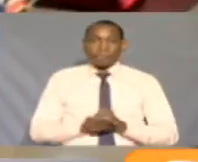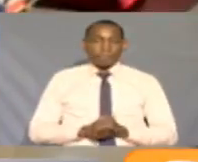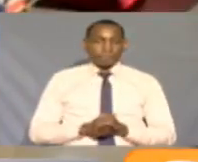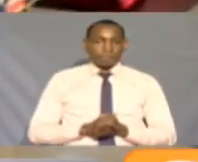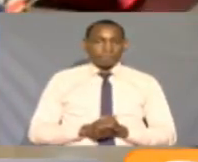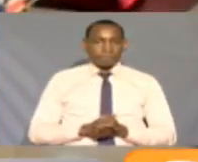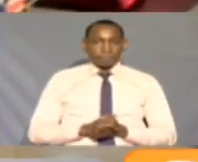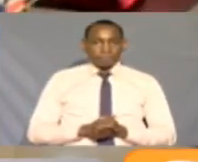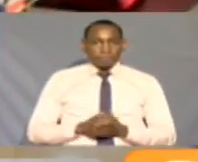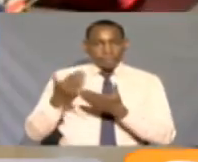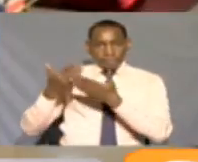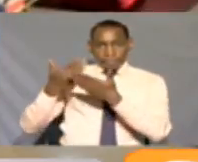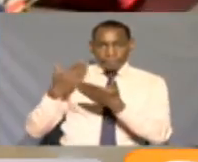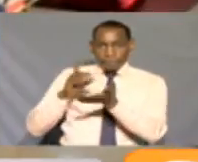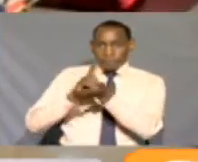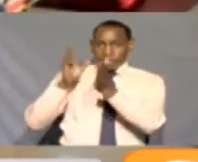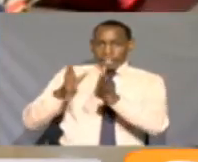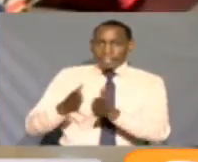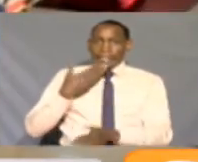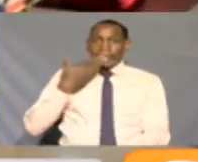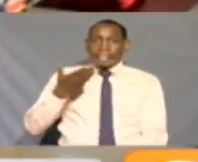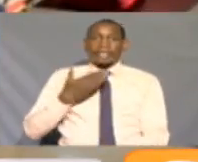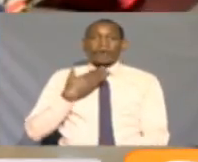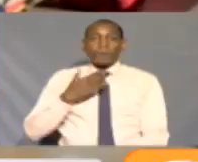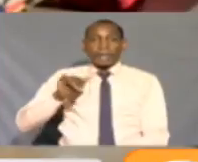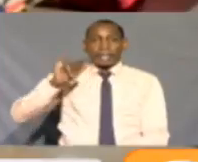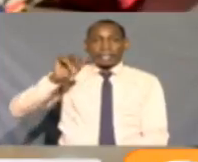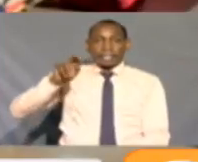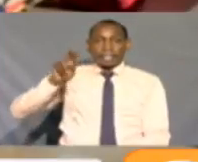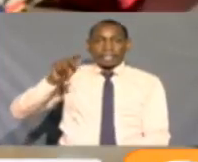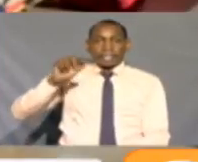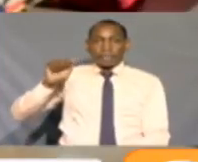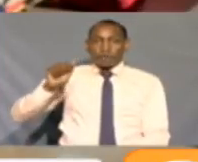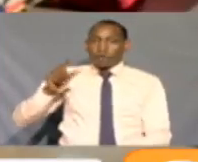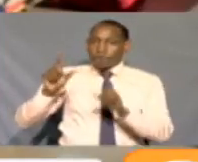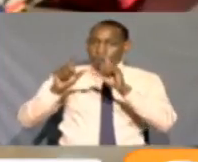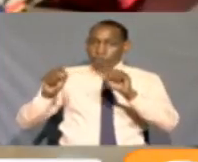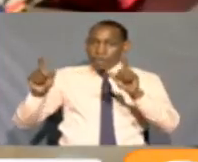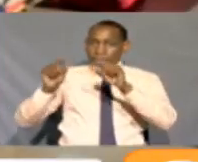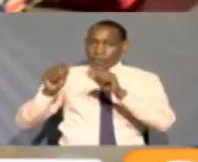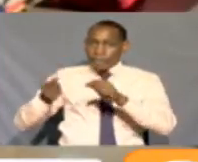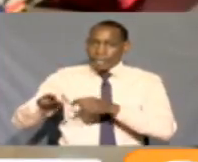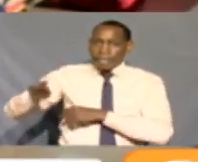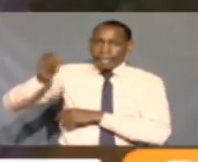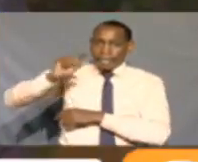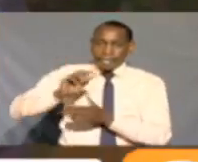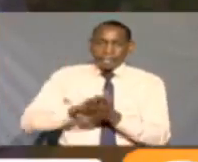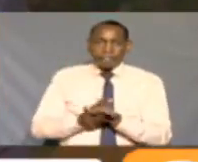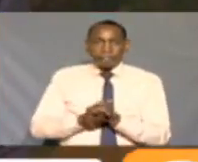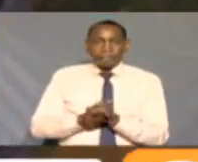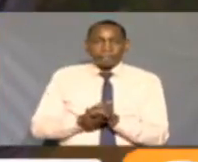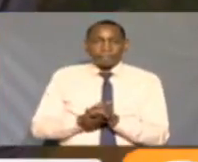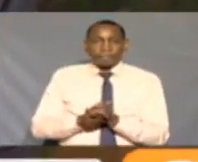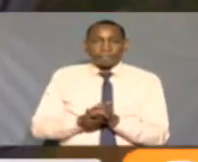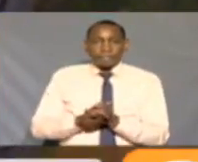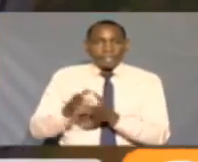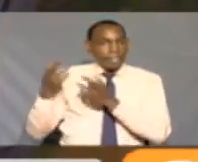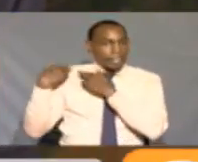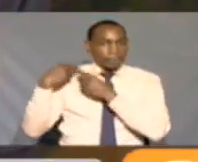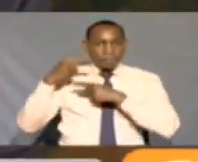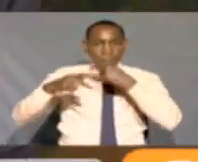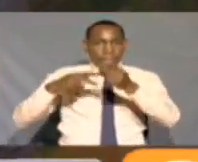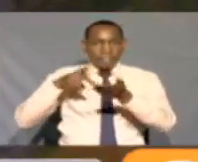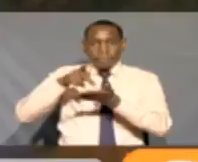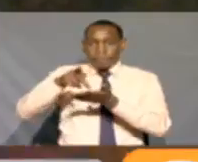Okay. And before Daktari comes in, Irungu, I want you to weigh in on that. I know that question is not directed to you because you are not the one in charge of that process of